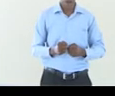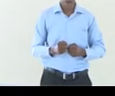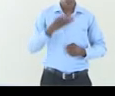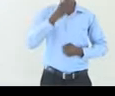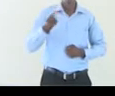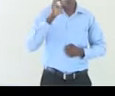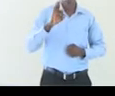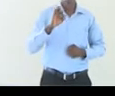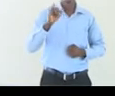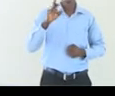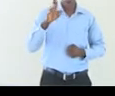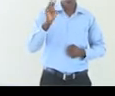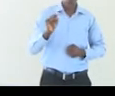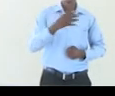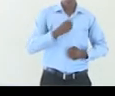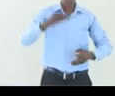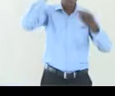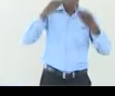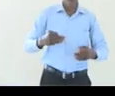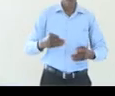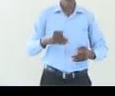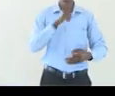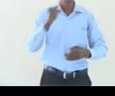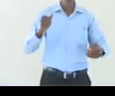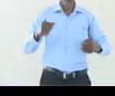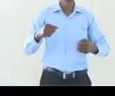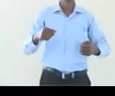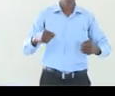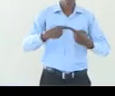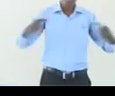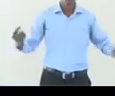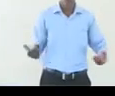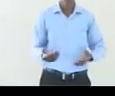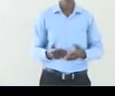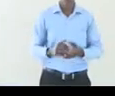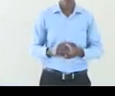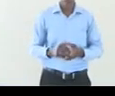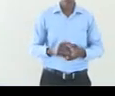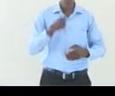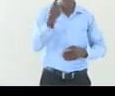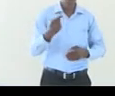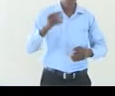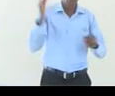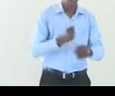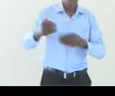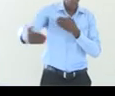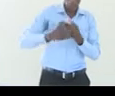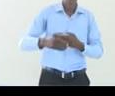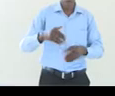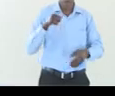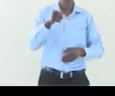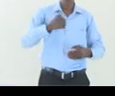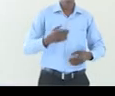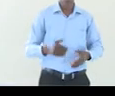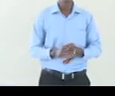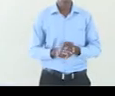Jesus was firm and decisive and uncompromising when he said, get behind me, Satan.